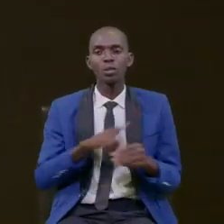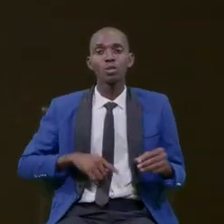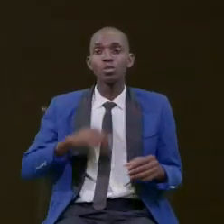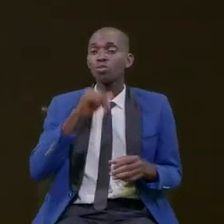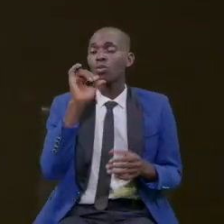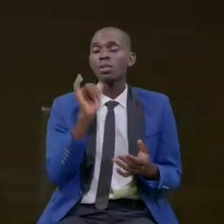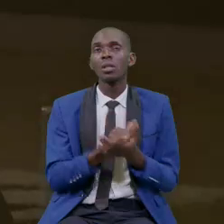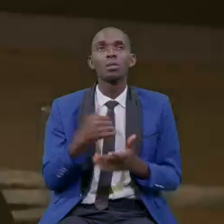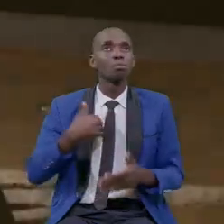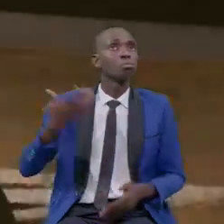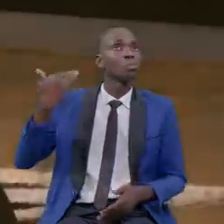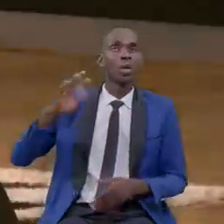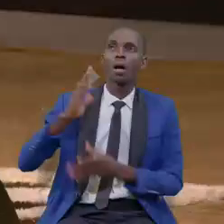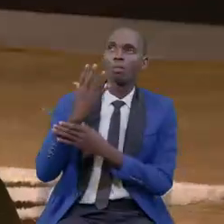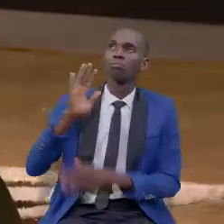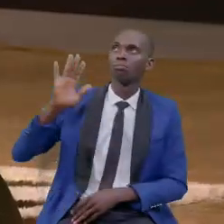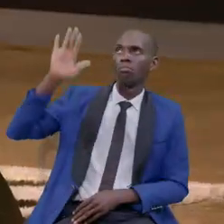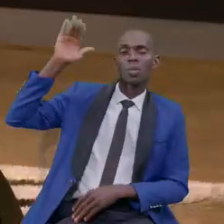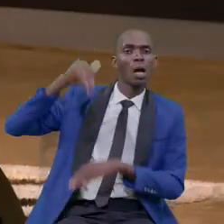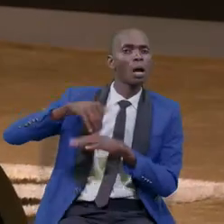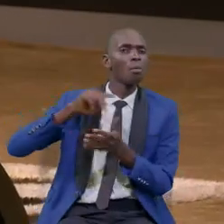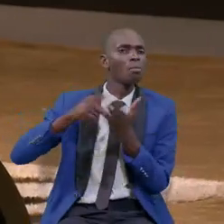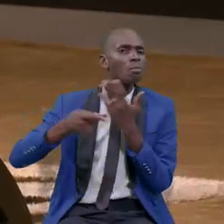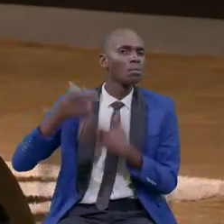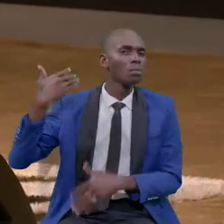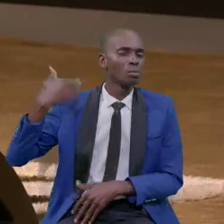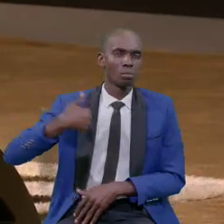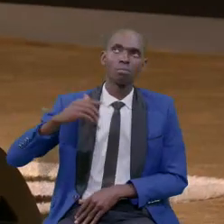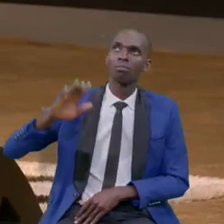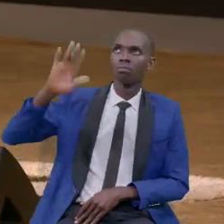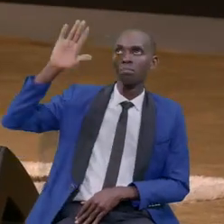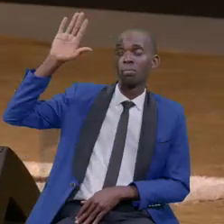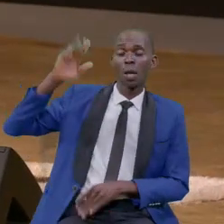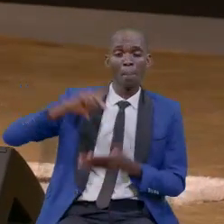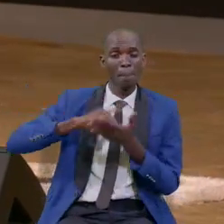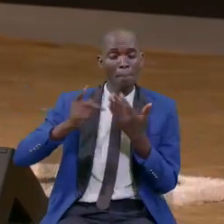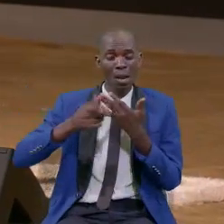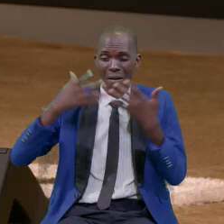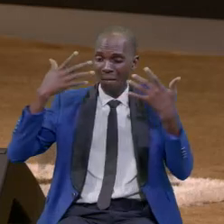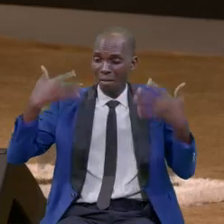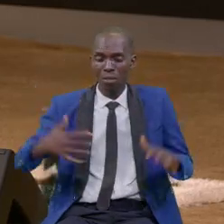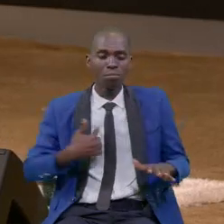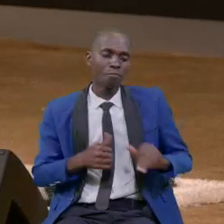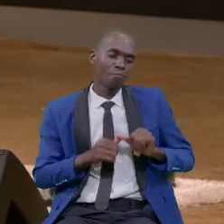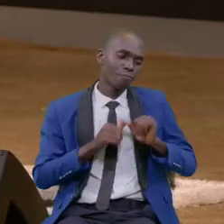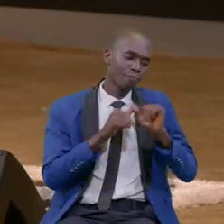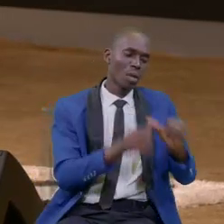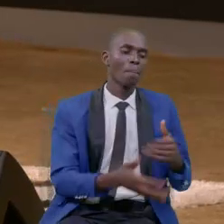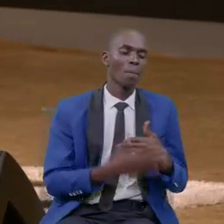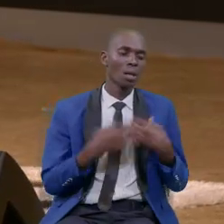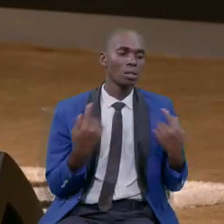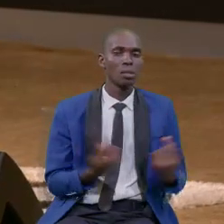my hand at the crusade, and after the crusade, you don't continue. If you